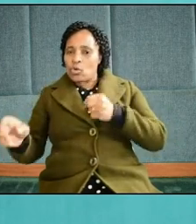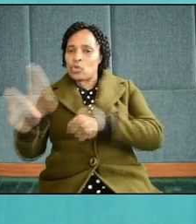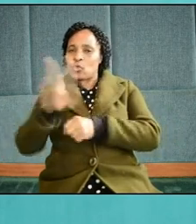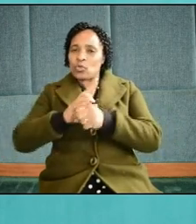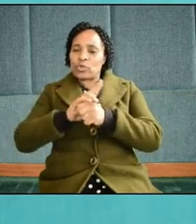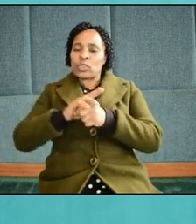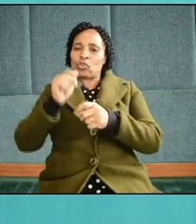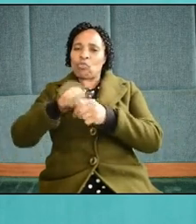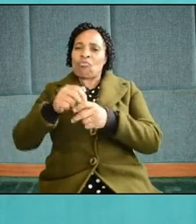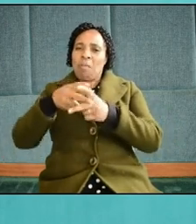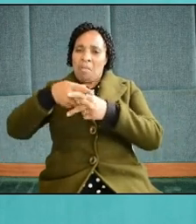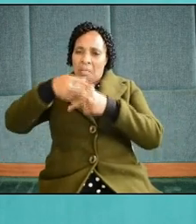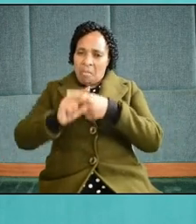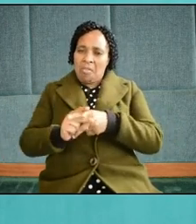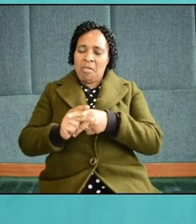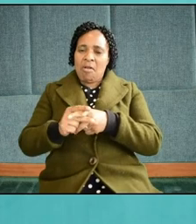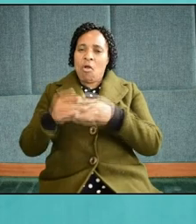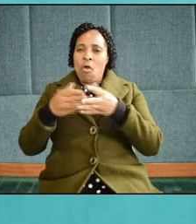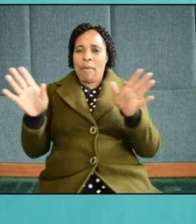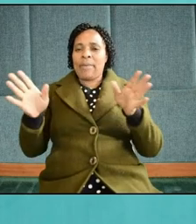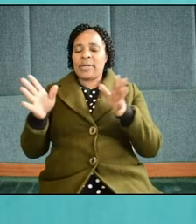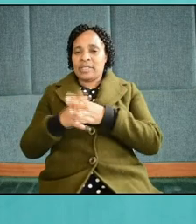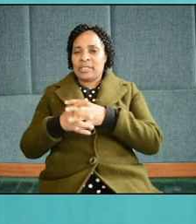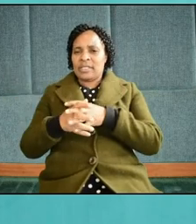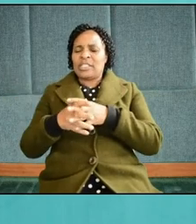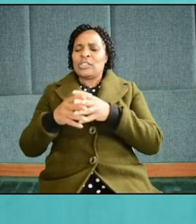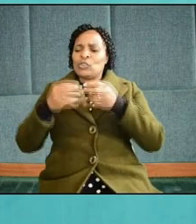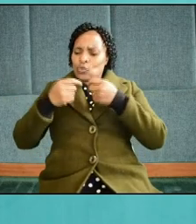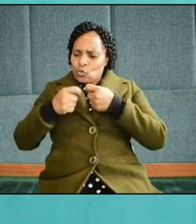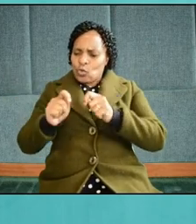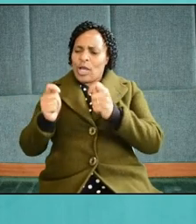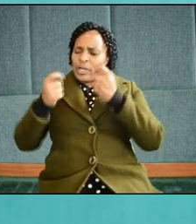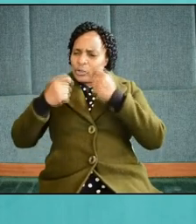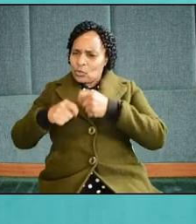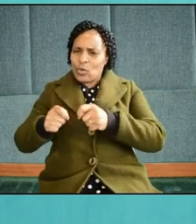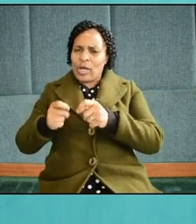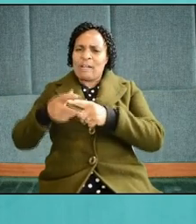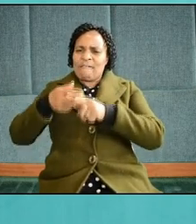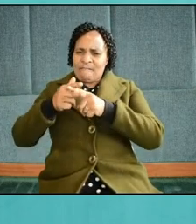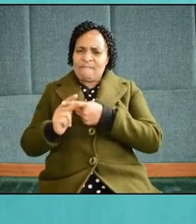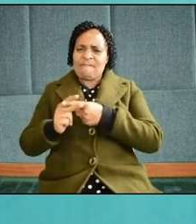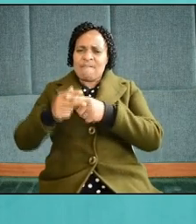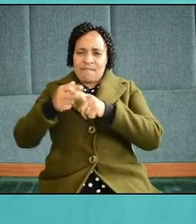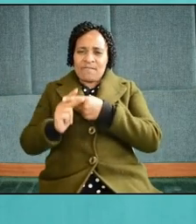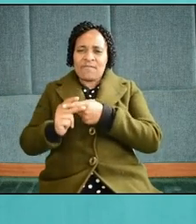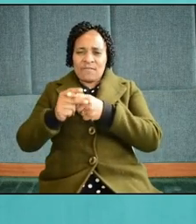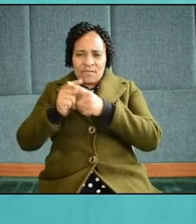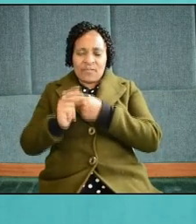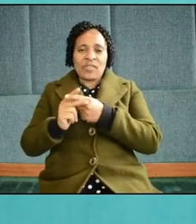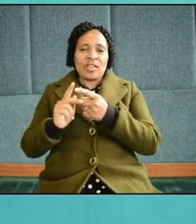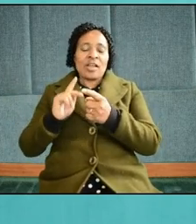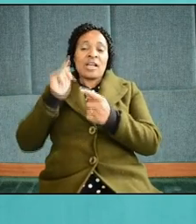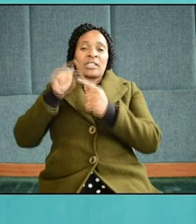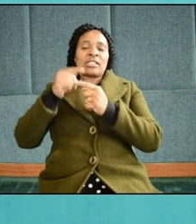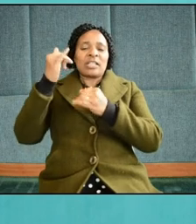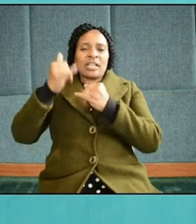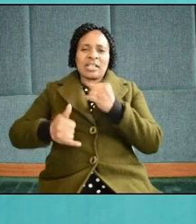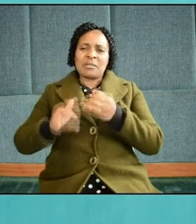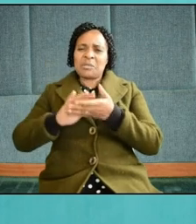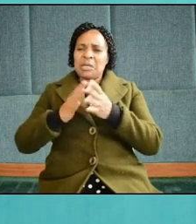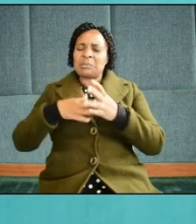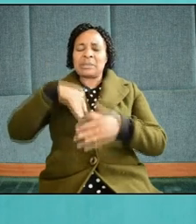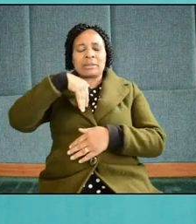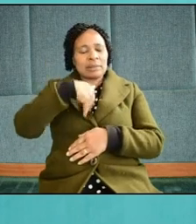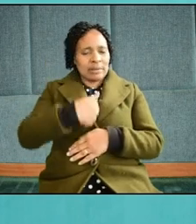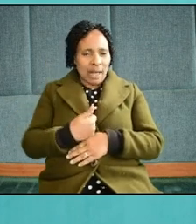hole of the lock. So he tries to unlock for hours and hours and hours on end. And he gets so